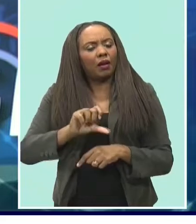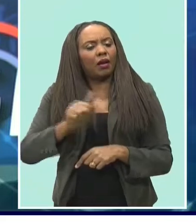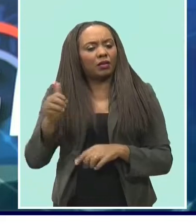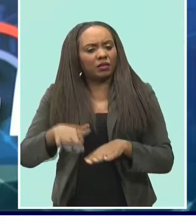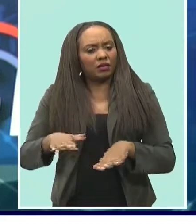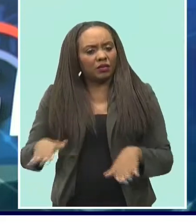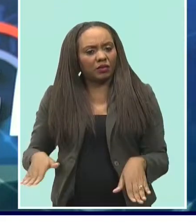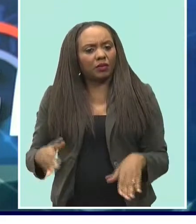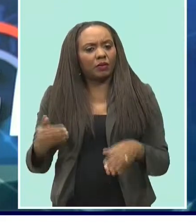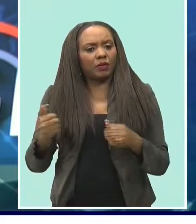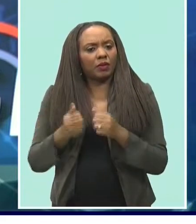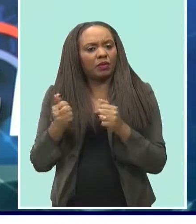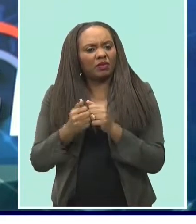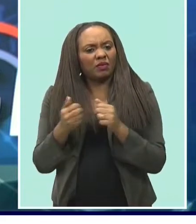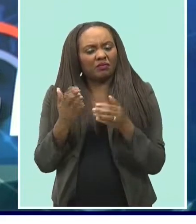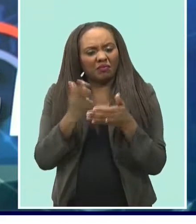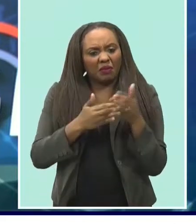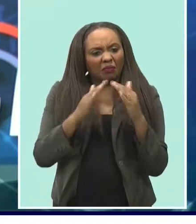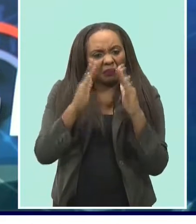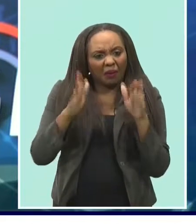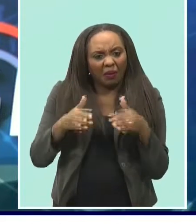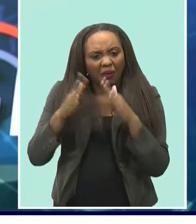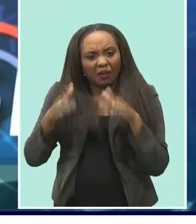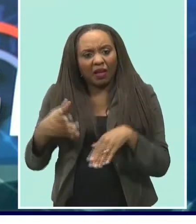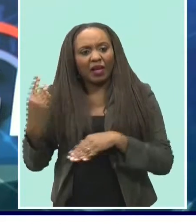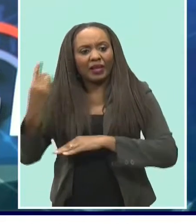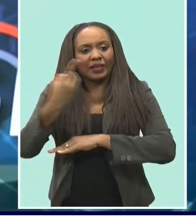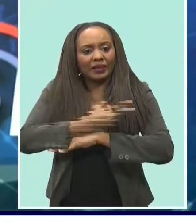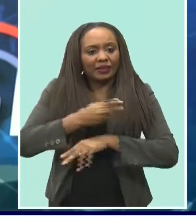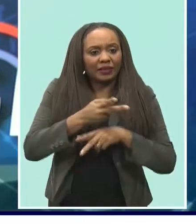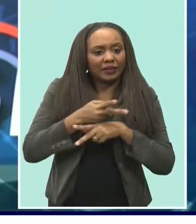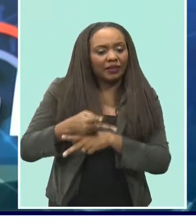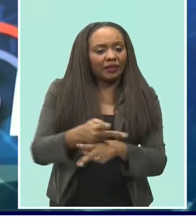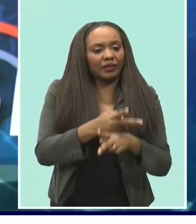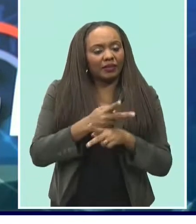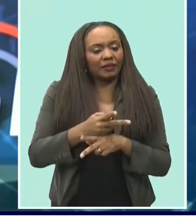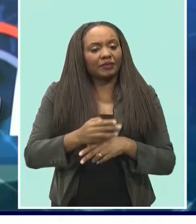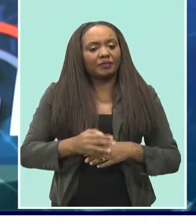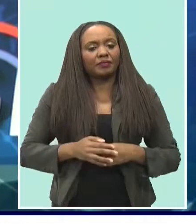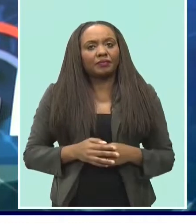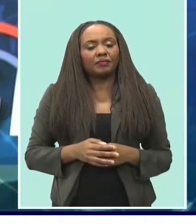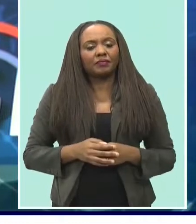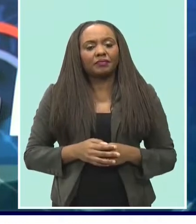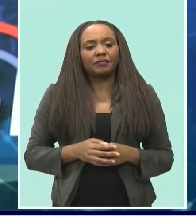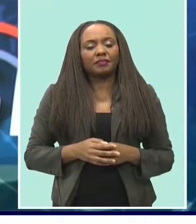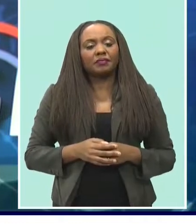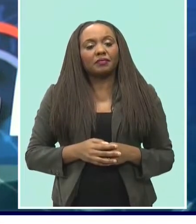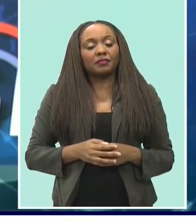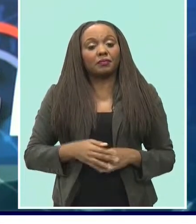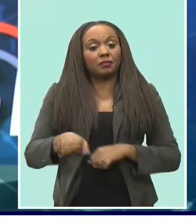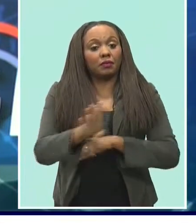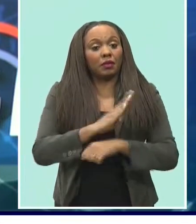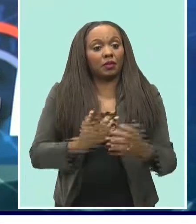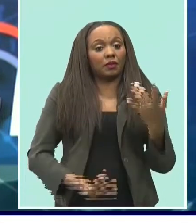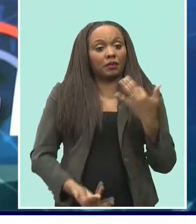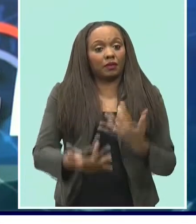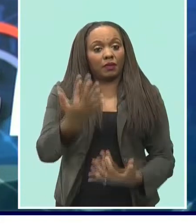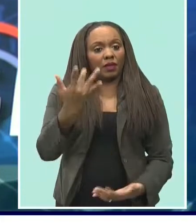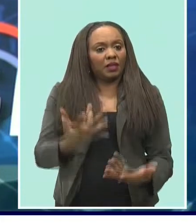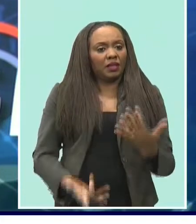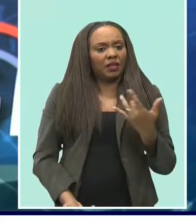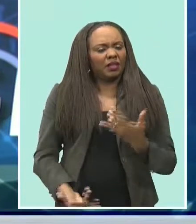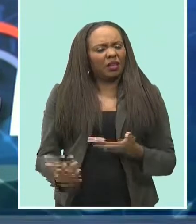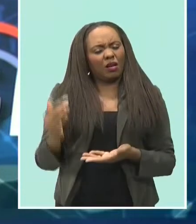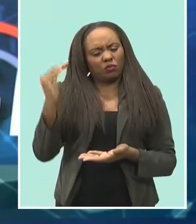modern cottages, along with regular daycare facilities. The Barbados Fire Service has seen a reduction in